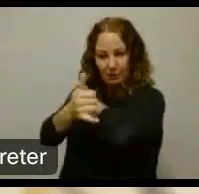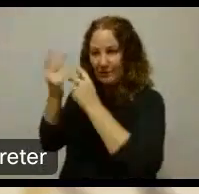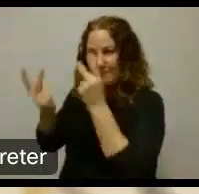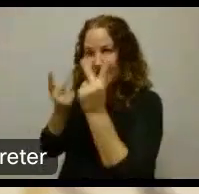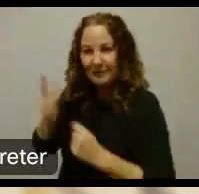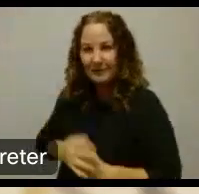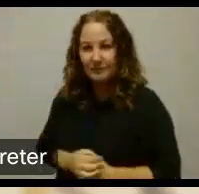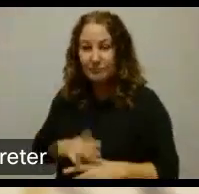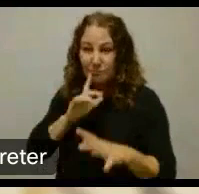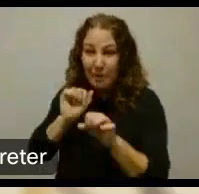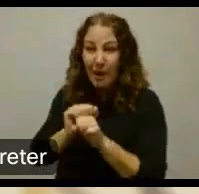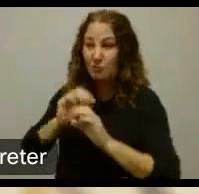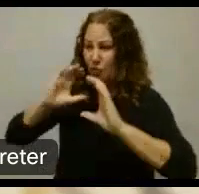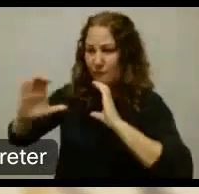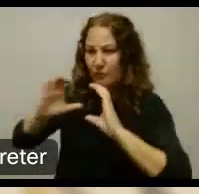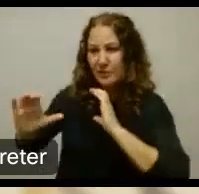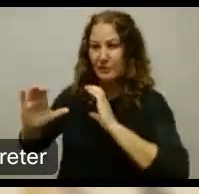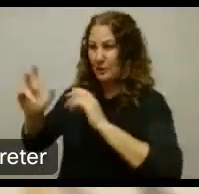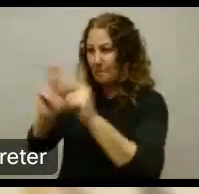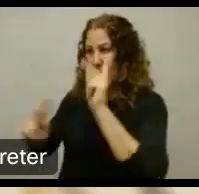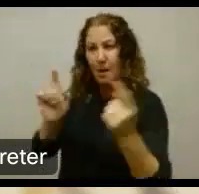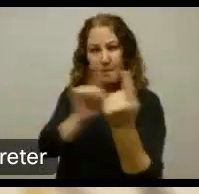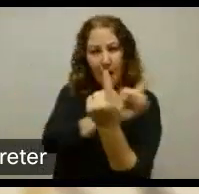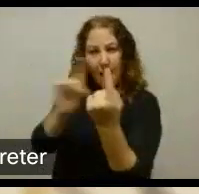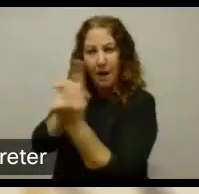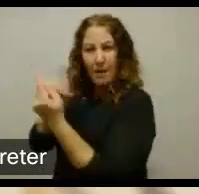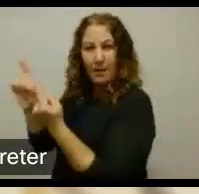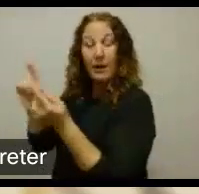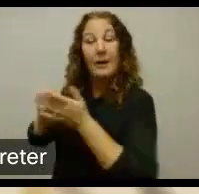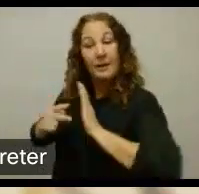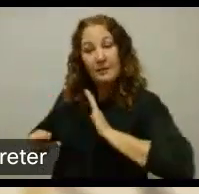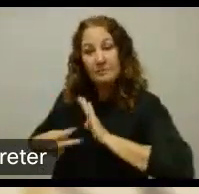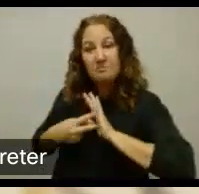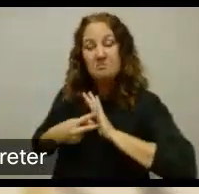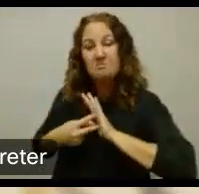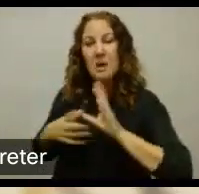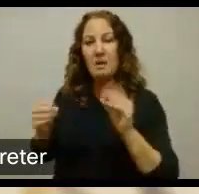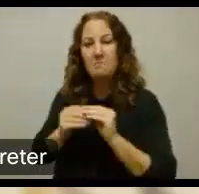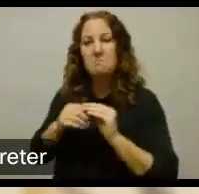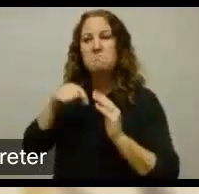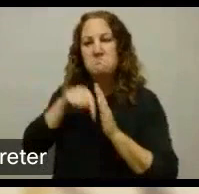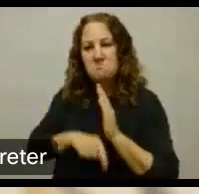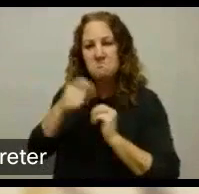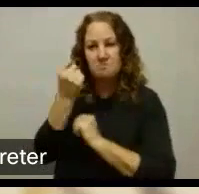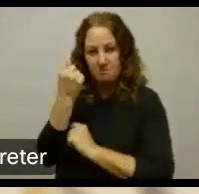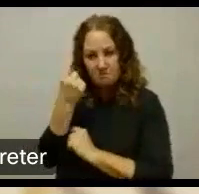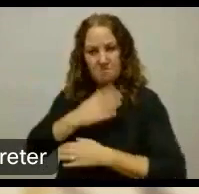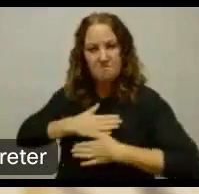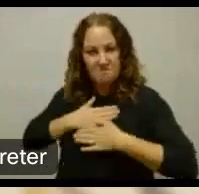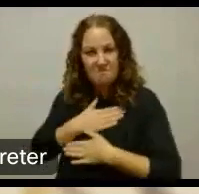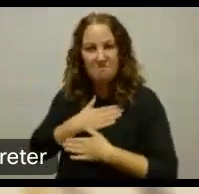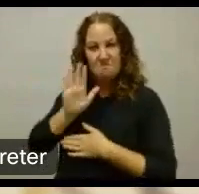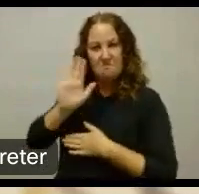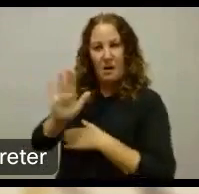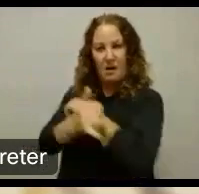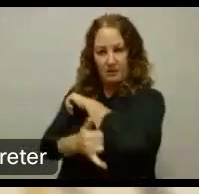have actual conversations with the people you encounter will give you a much deeper understanding and appreciation for